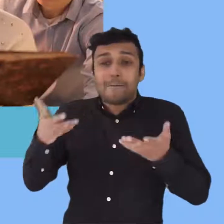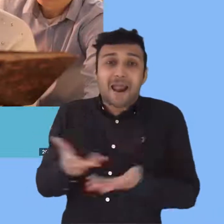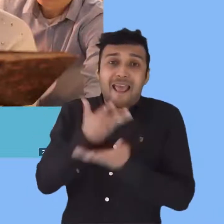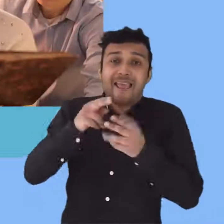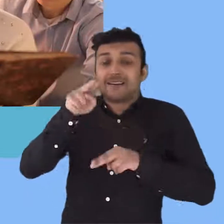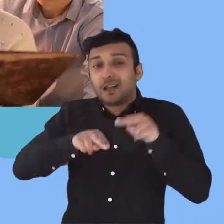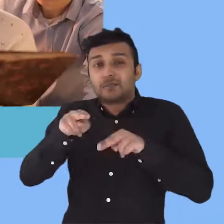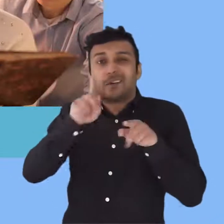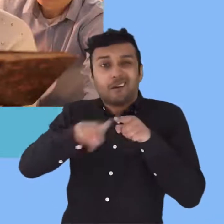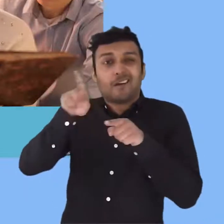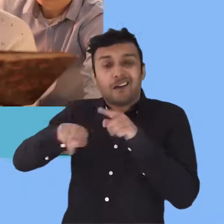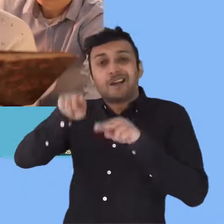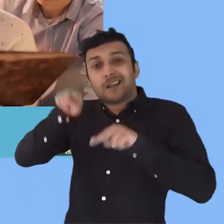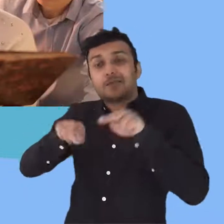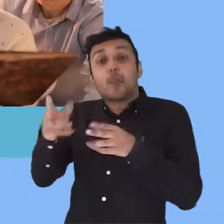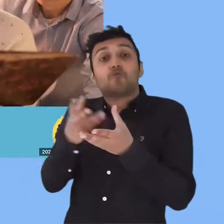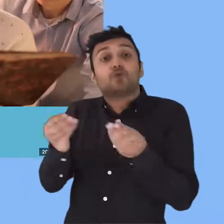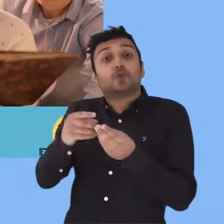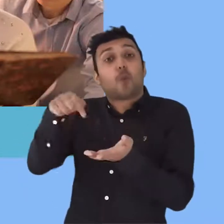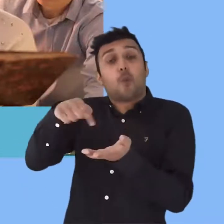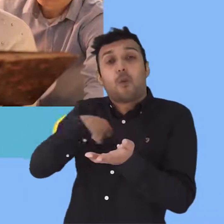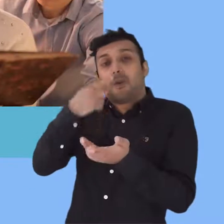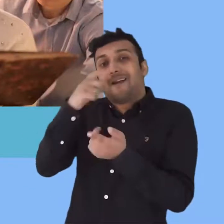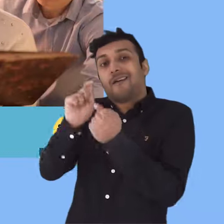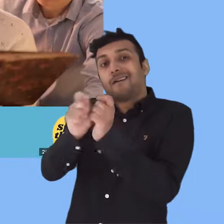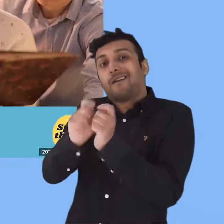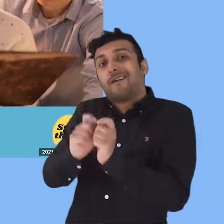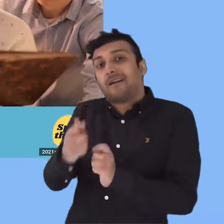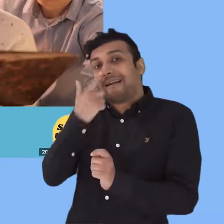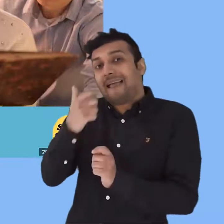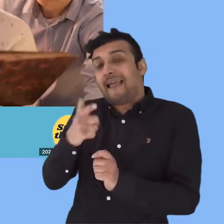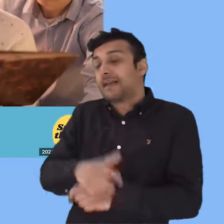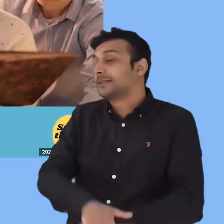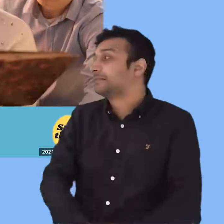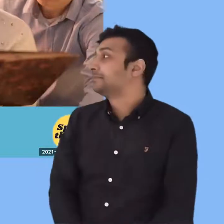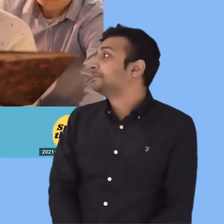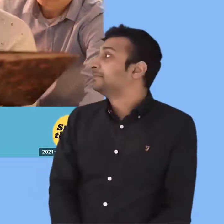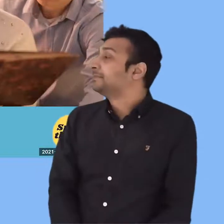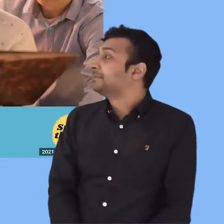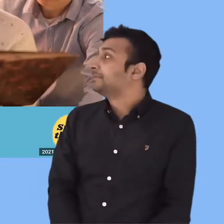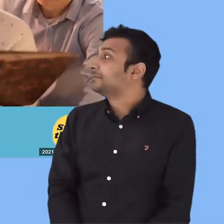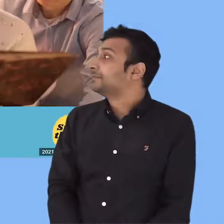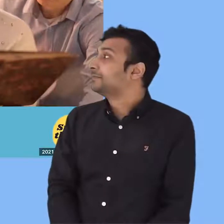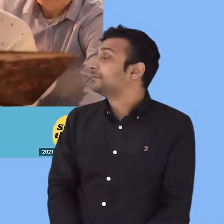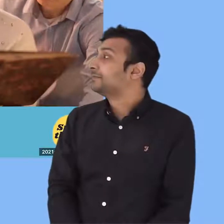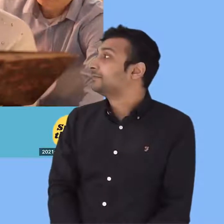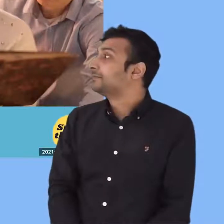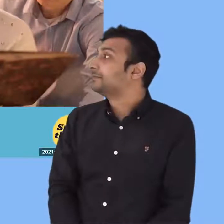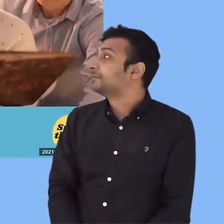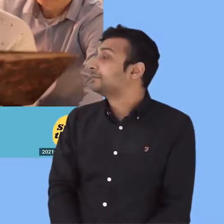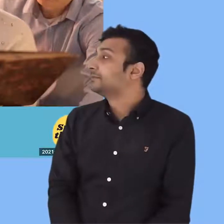description assessments. So we can do things to adapt what we do as well. And so